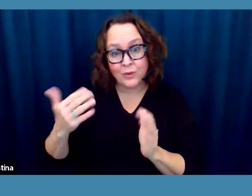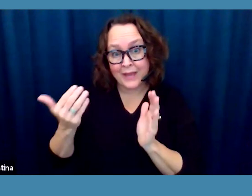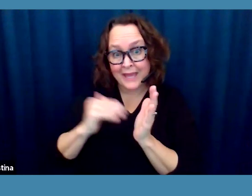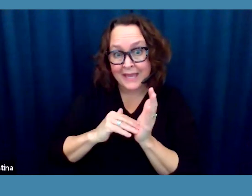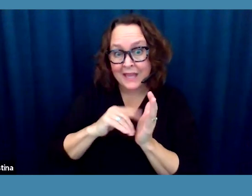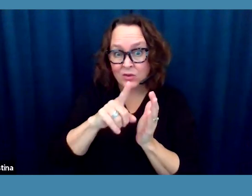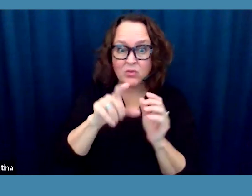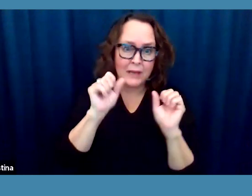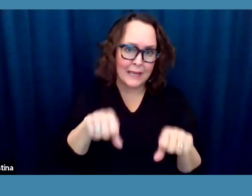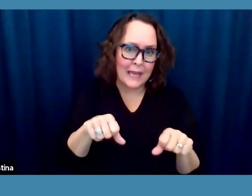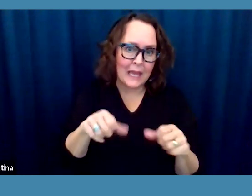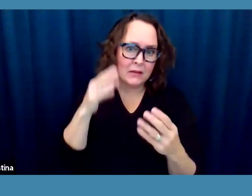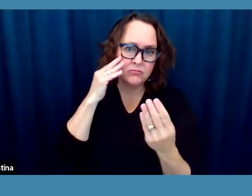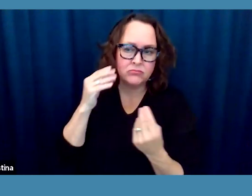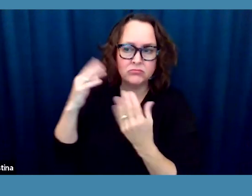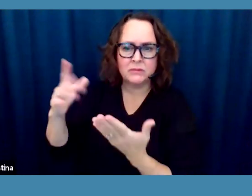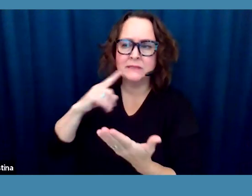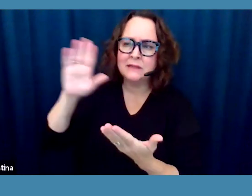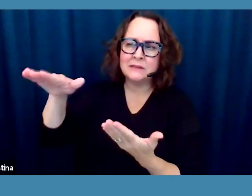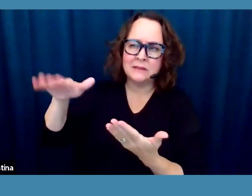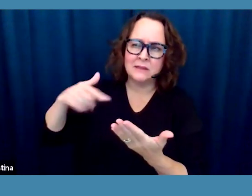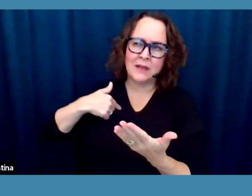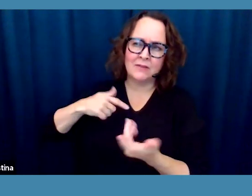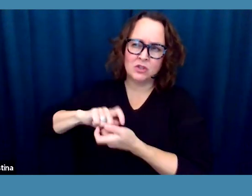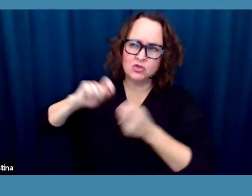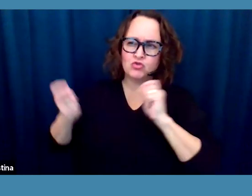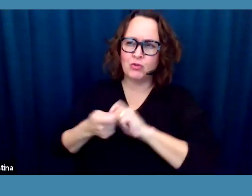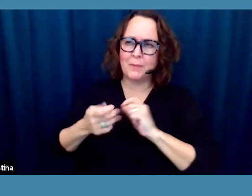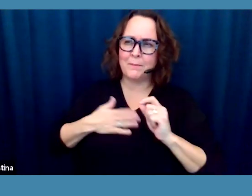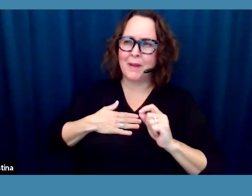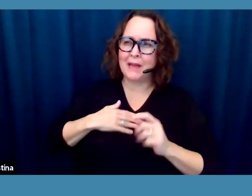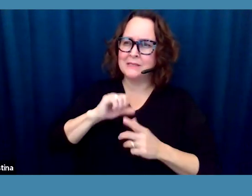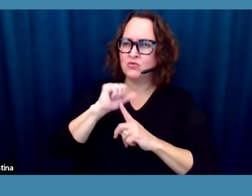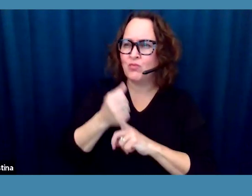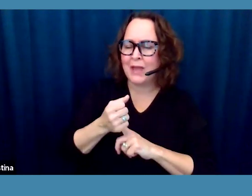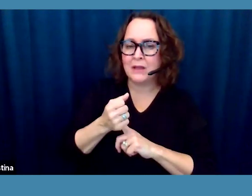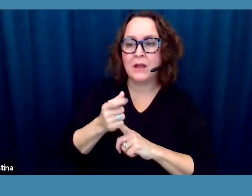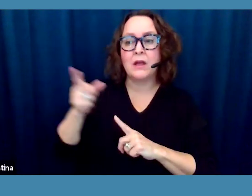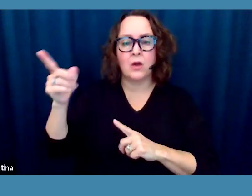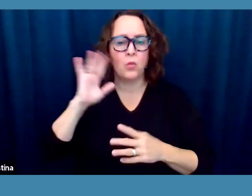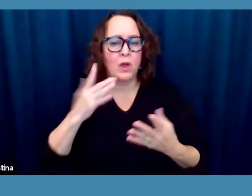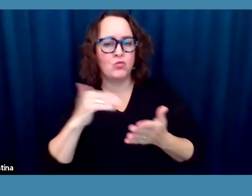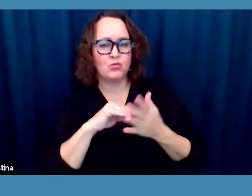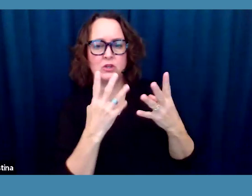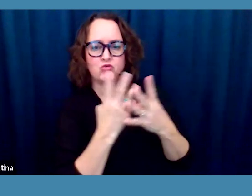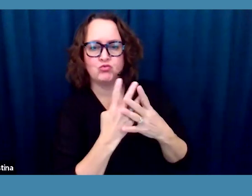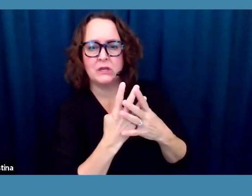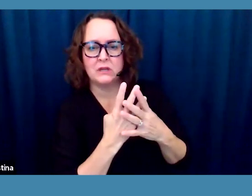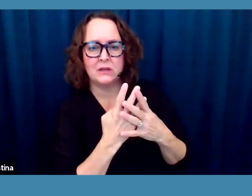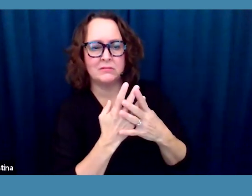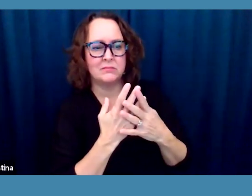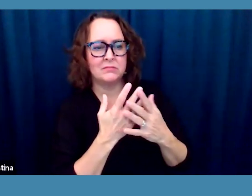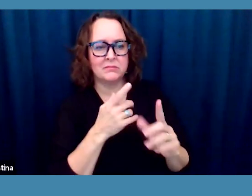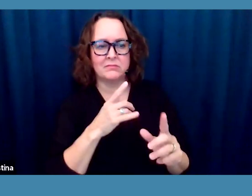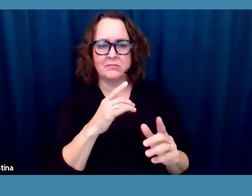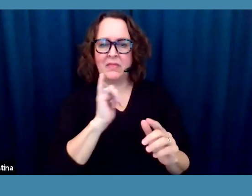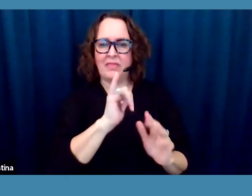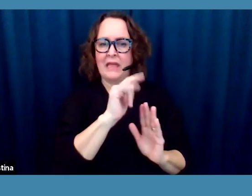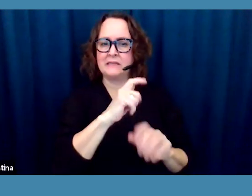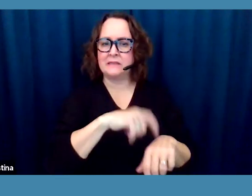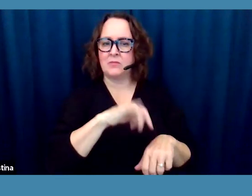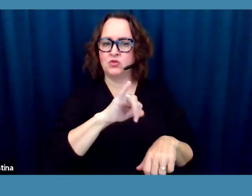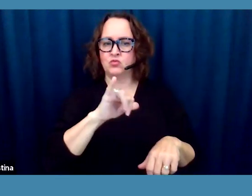notify them and tell them you've had a significant change in your circumstances, and they will rescreen you at that point as well.